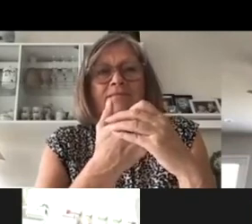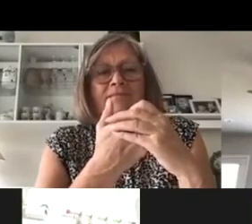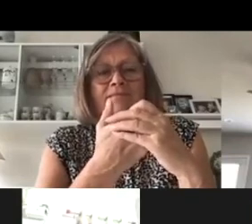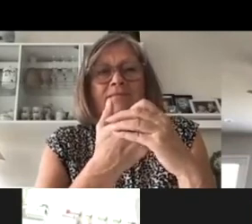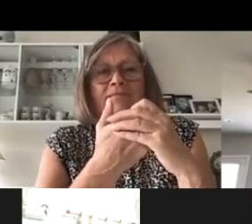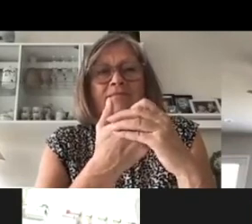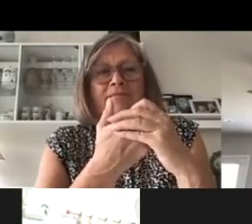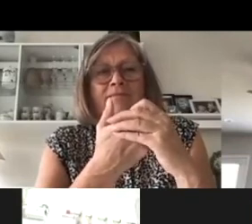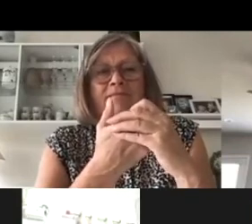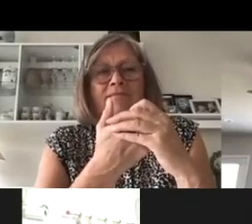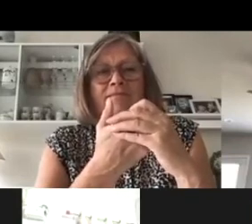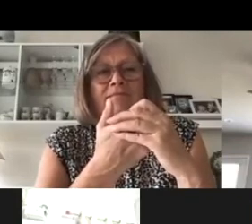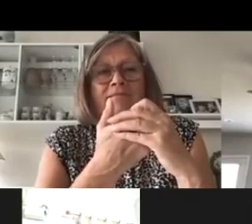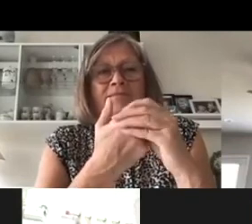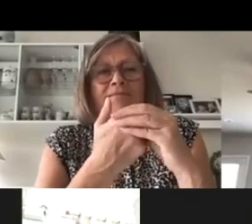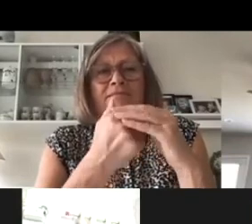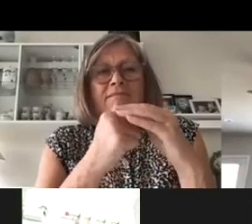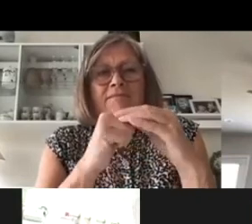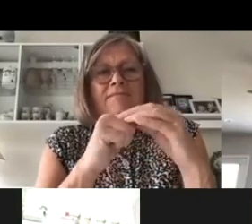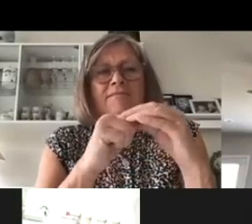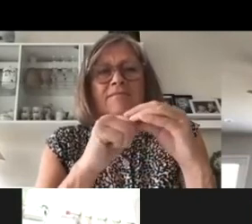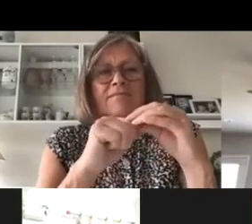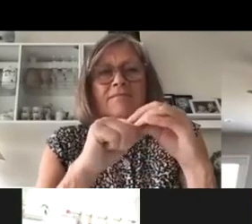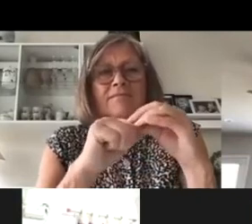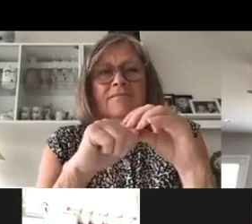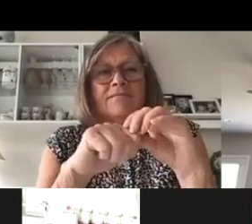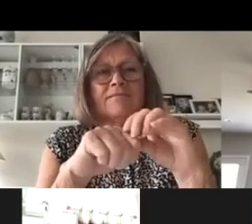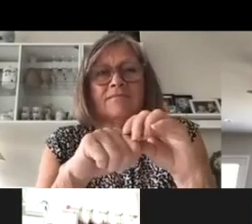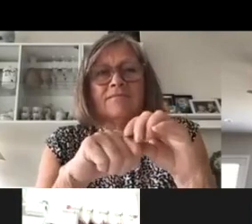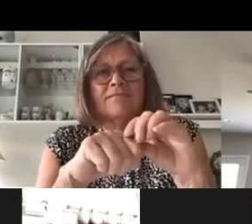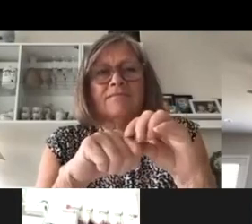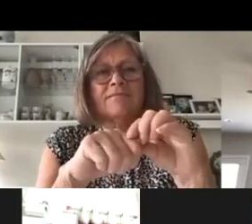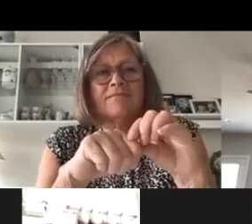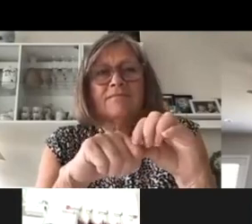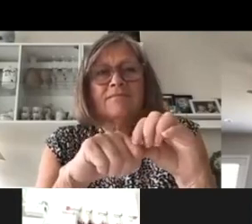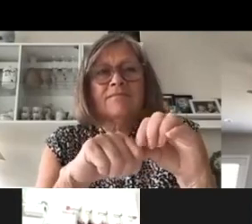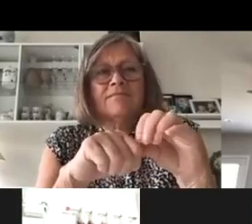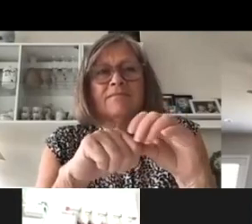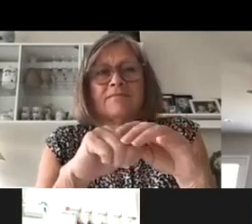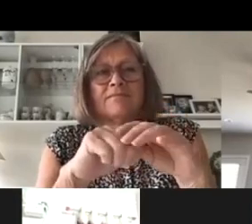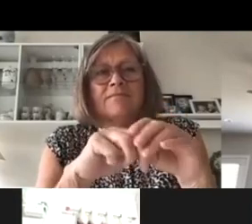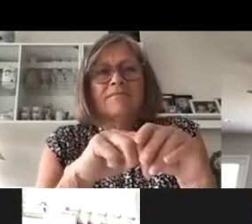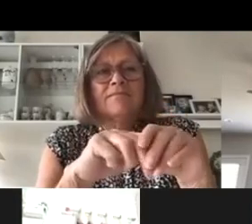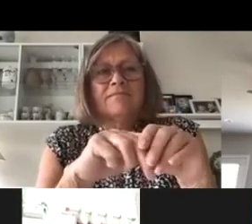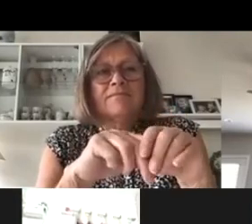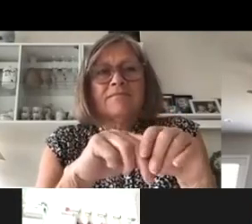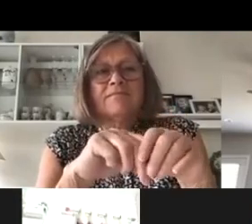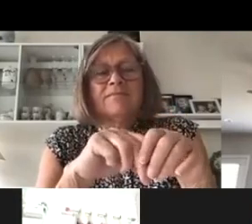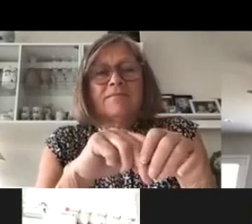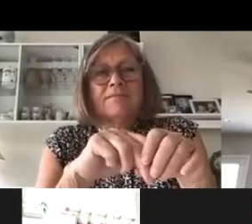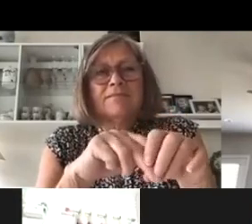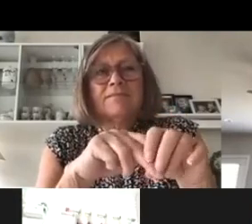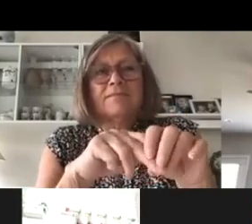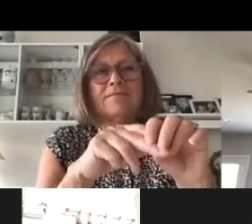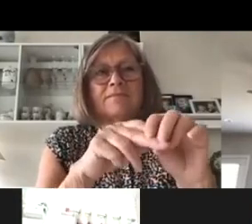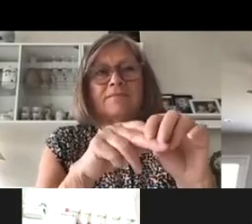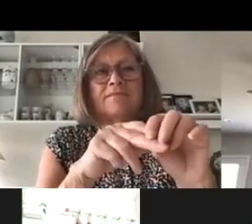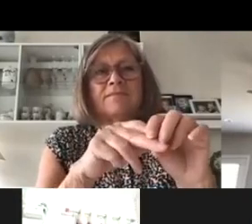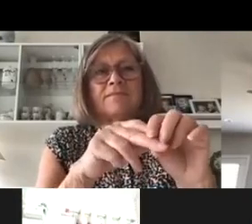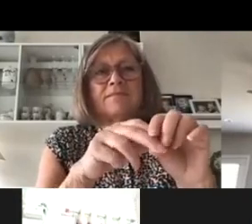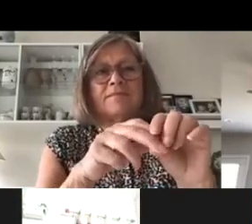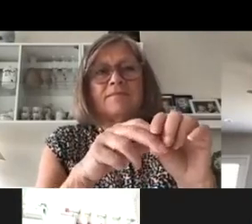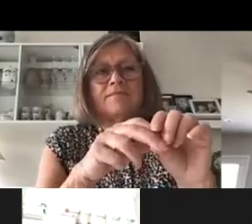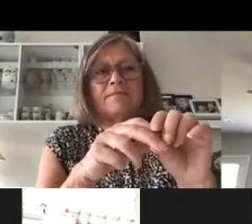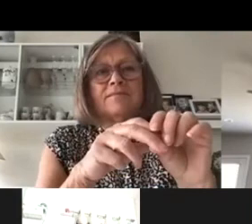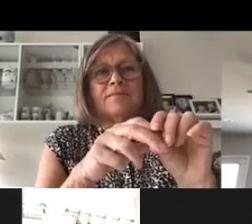it's the Holy Spirit speaking. And you just bring everything into your spirit, man, and let it resonate. And those things that confirm with you, then you